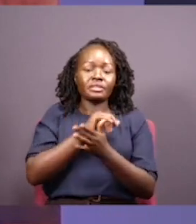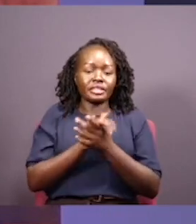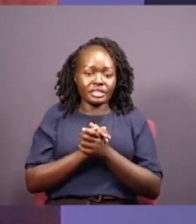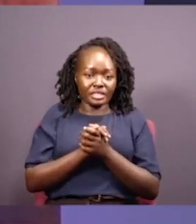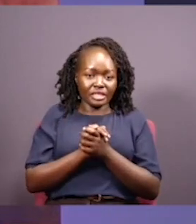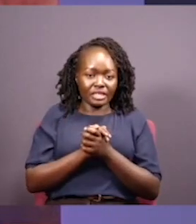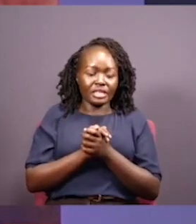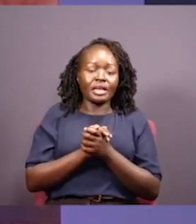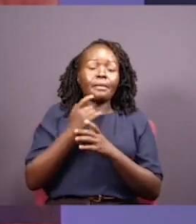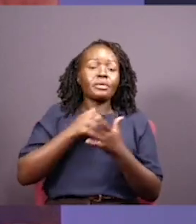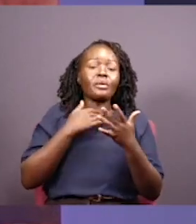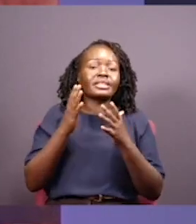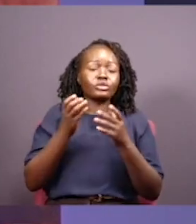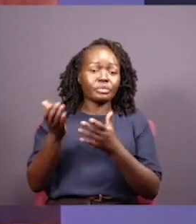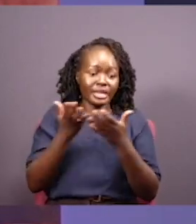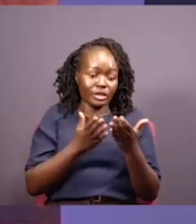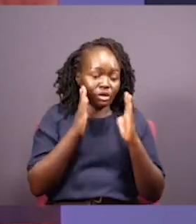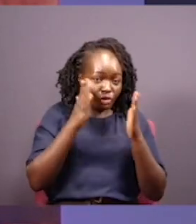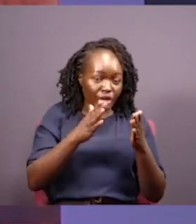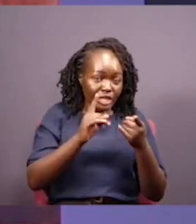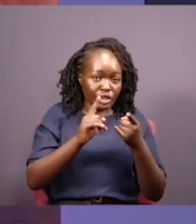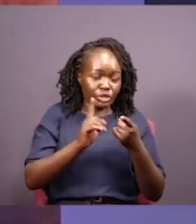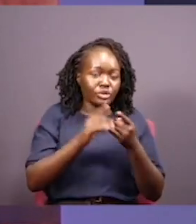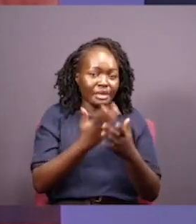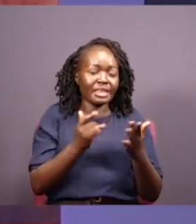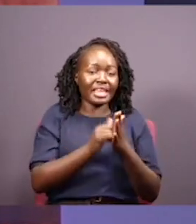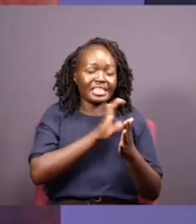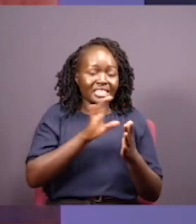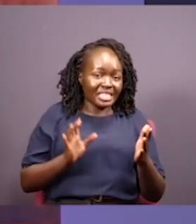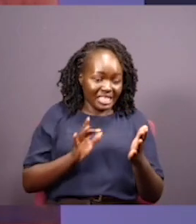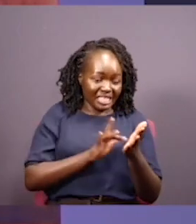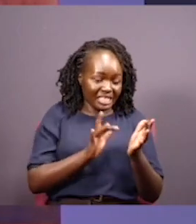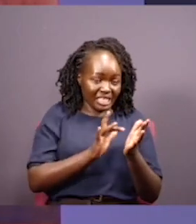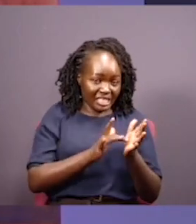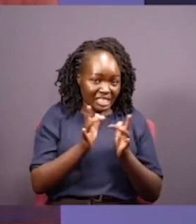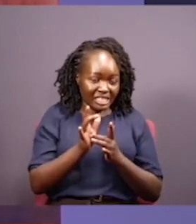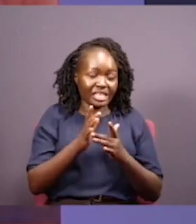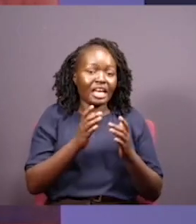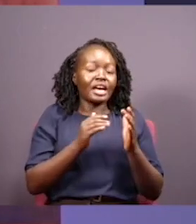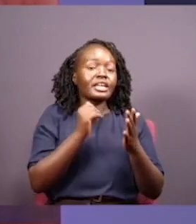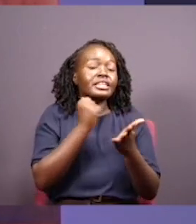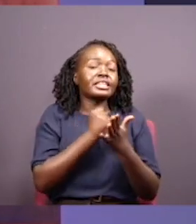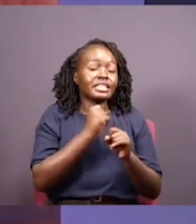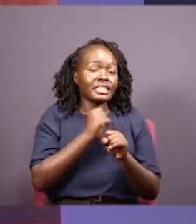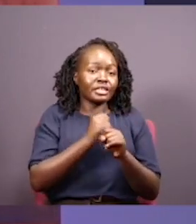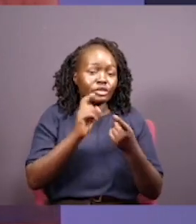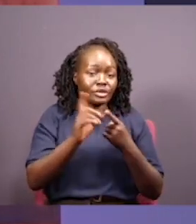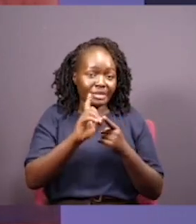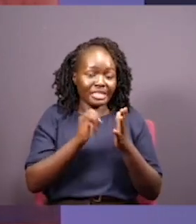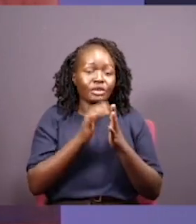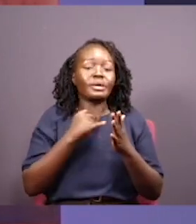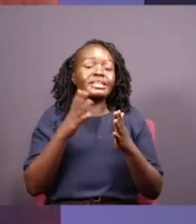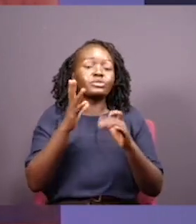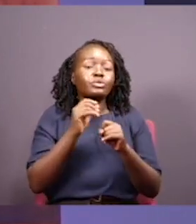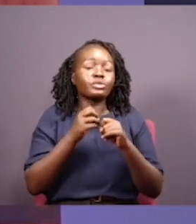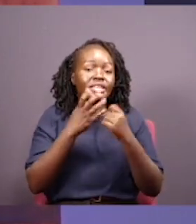a metaphor that Jesus employed to characterize the ministry that he was just about to entrust to them. It's right there at the